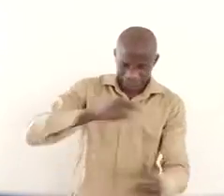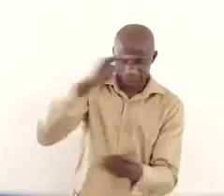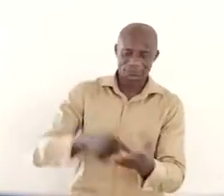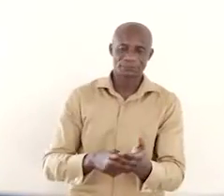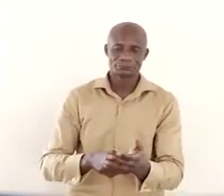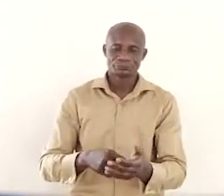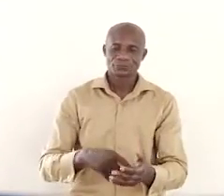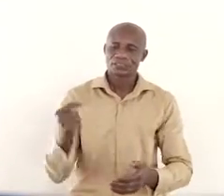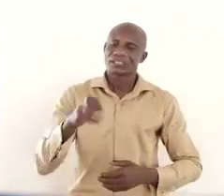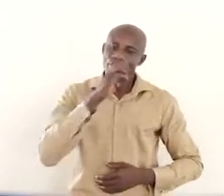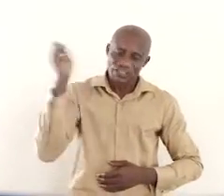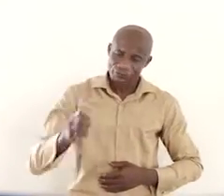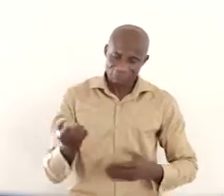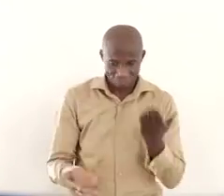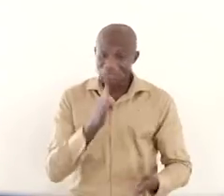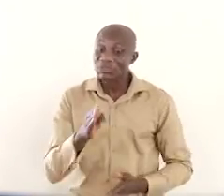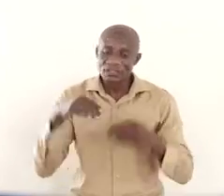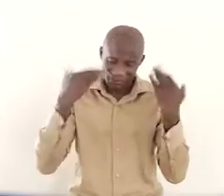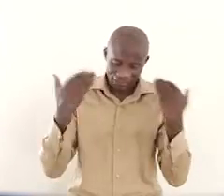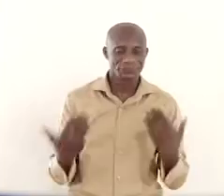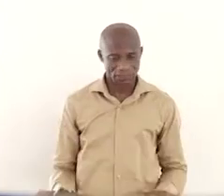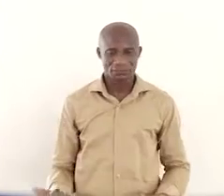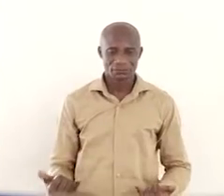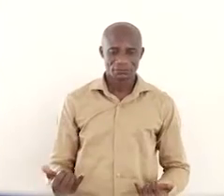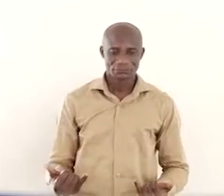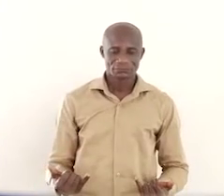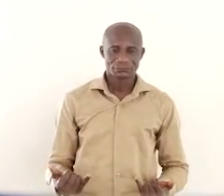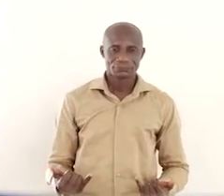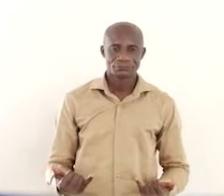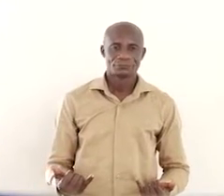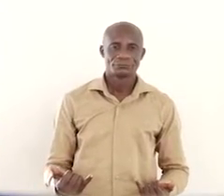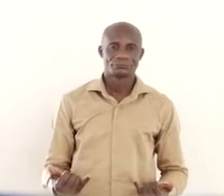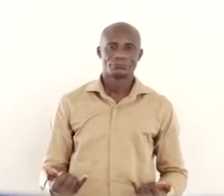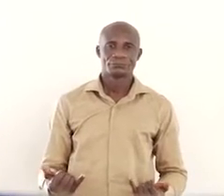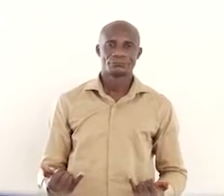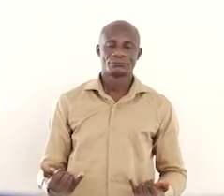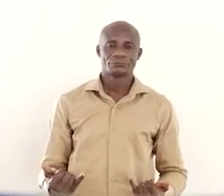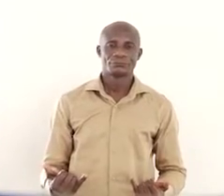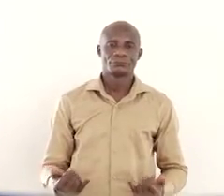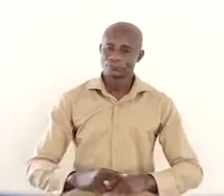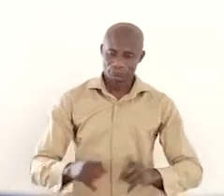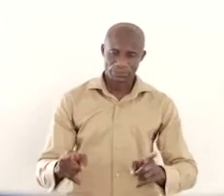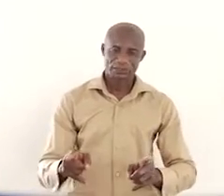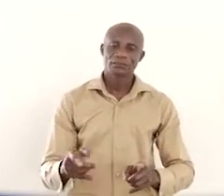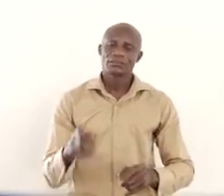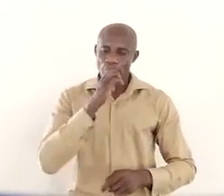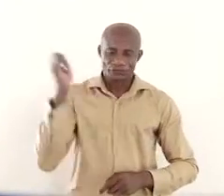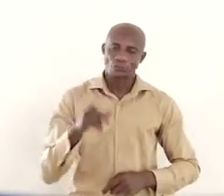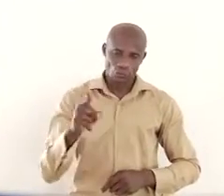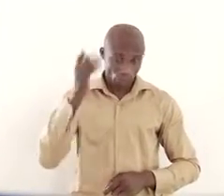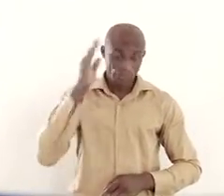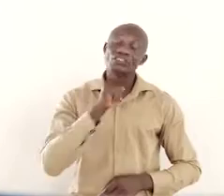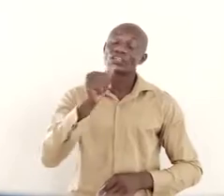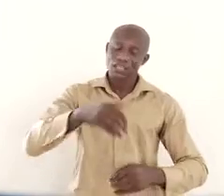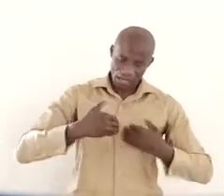this. The evil ones may be laughing all over the place, and they are indeed laughing all over the place. But that the evil